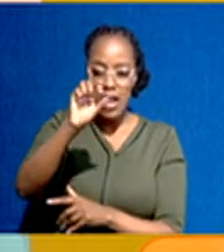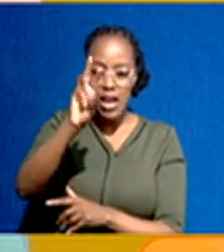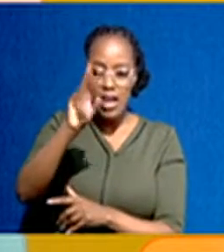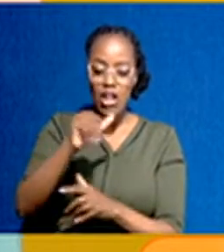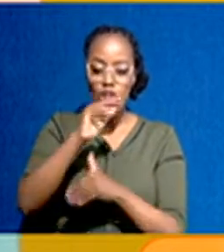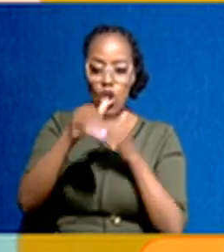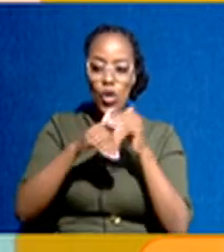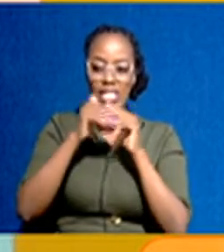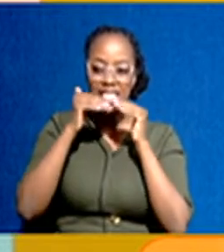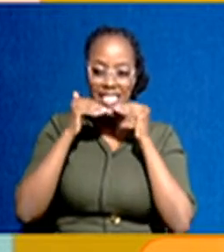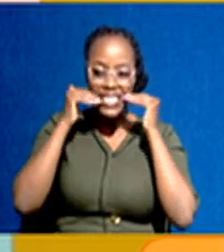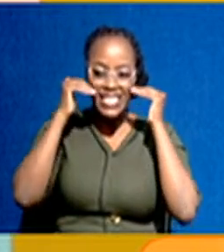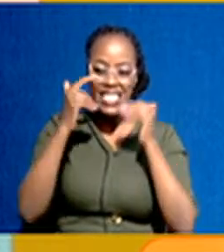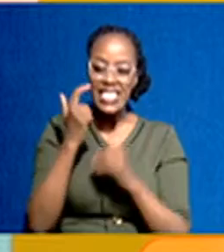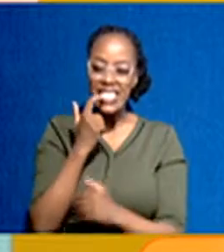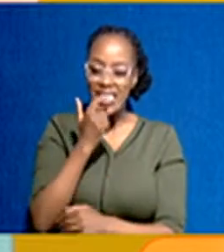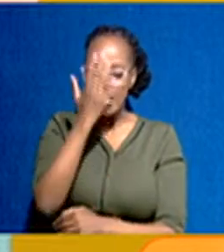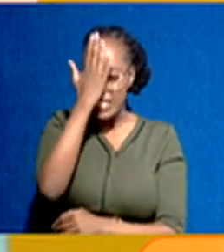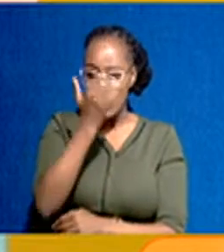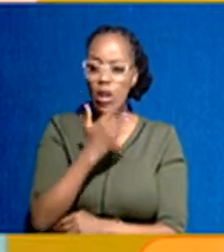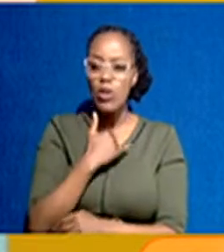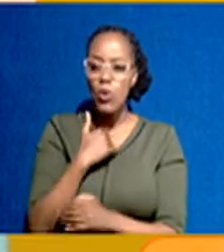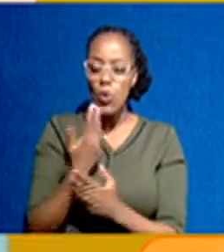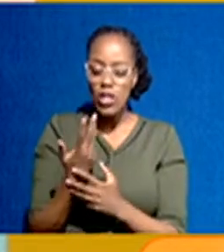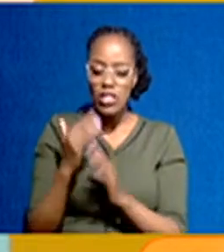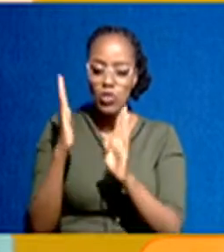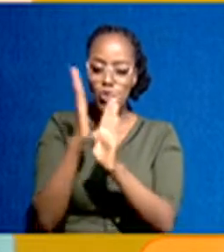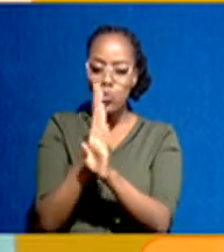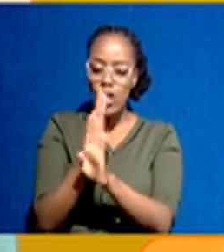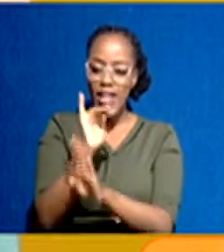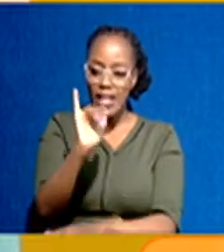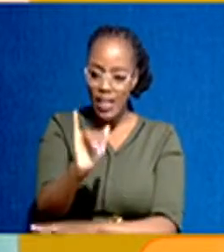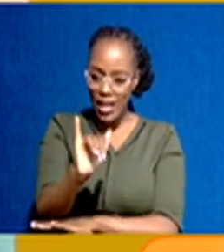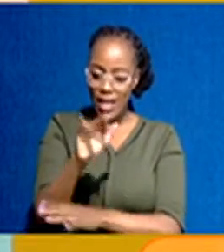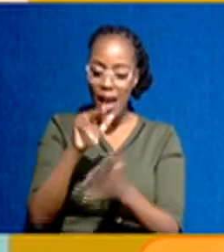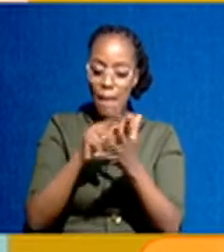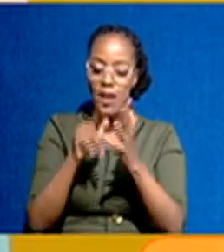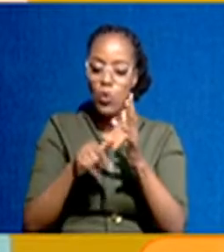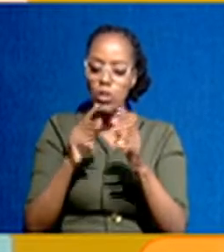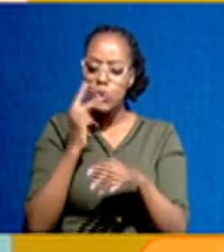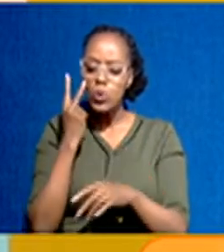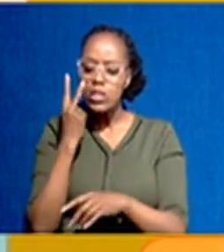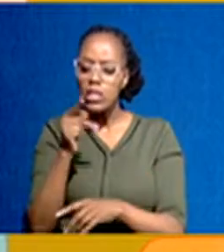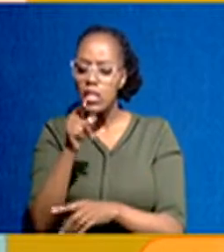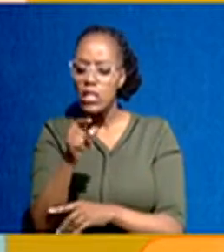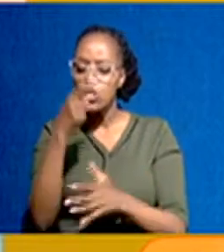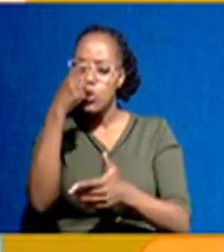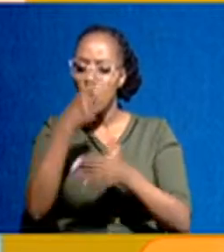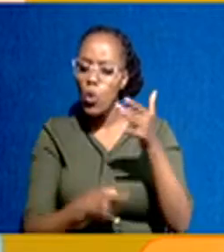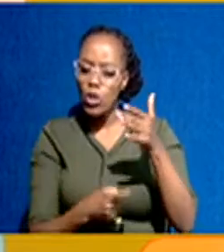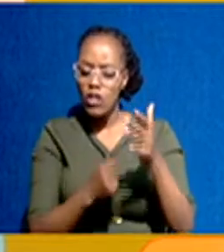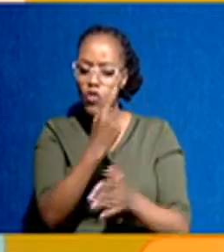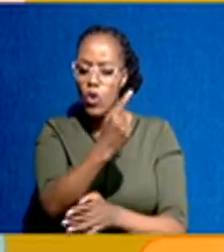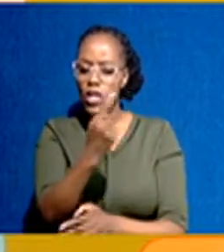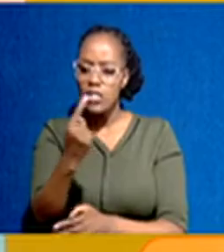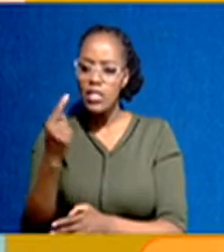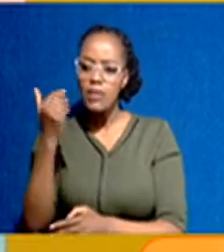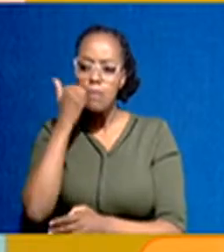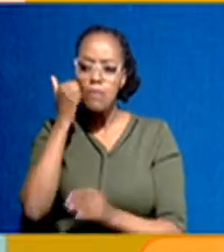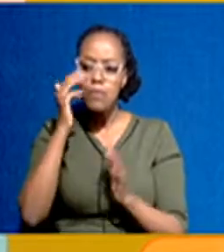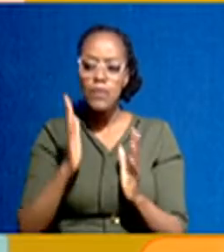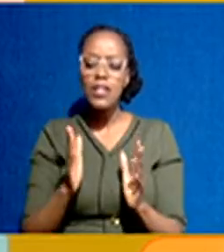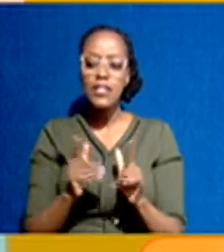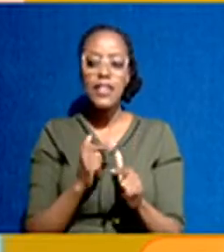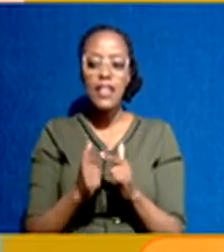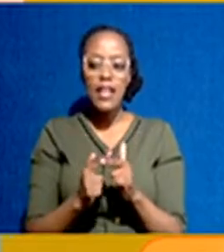smiling teeth, because you want to mask out that problem. So if you look at the cost per patient, it